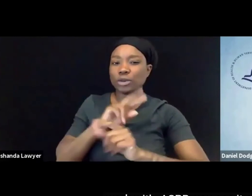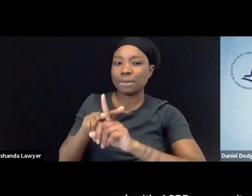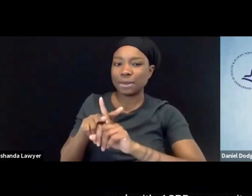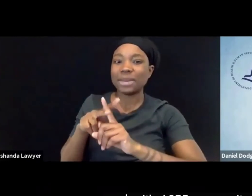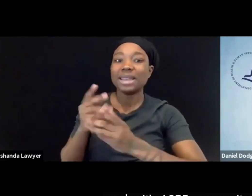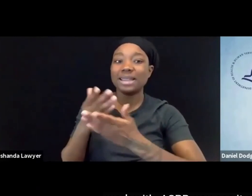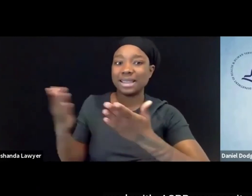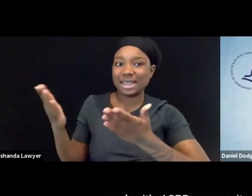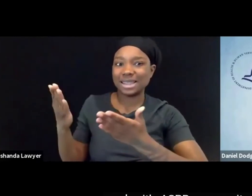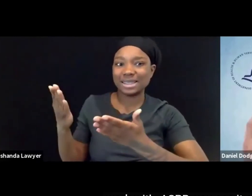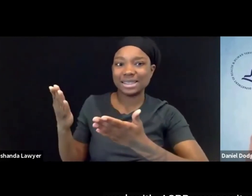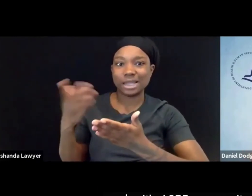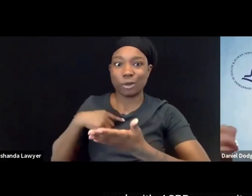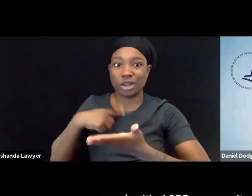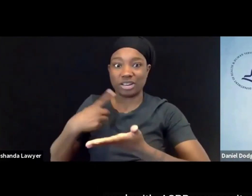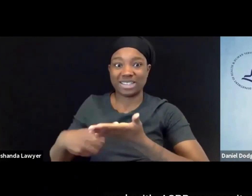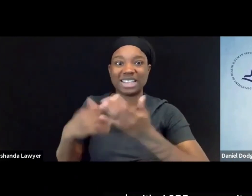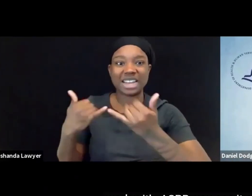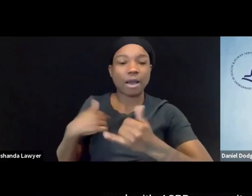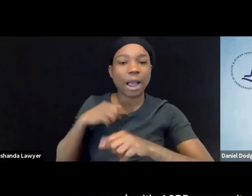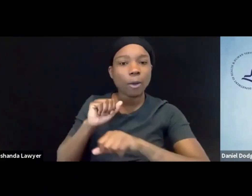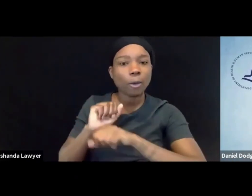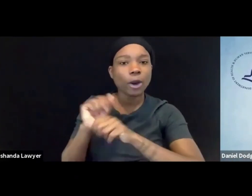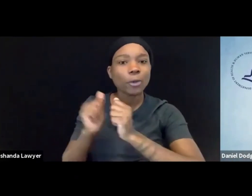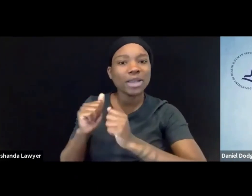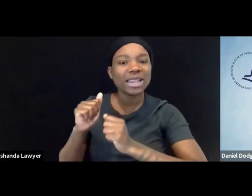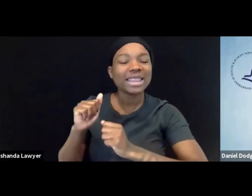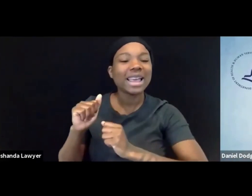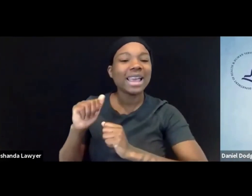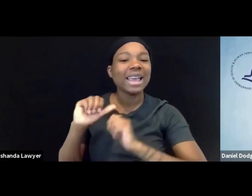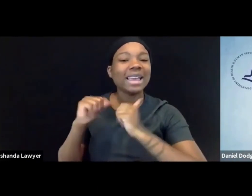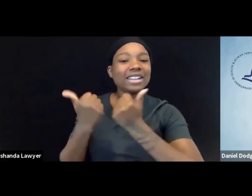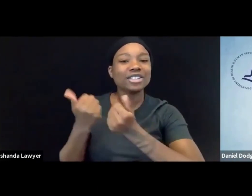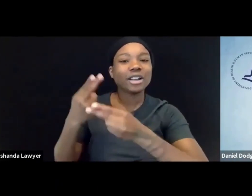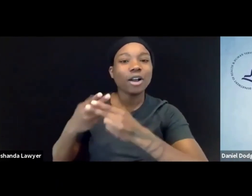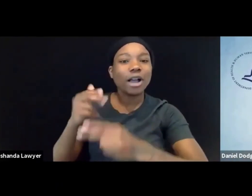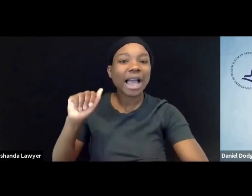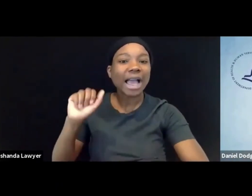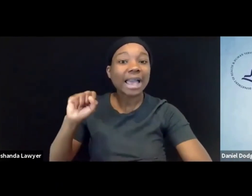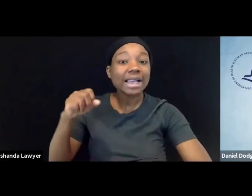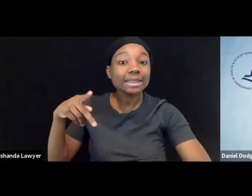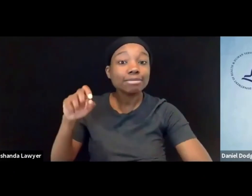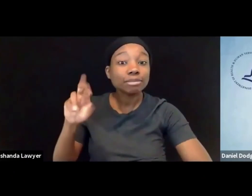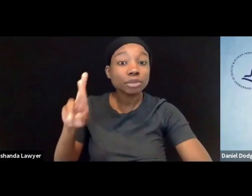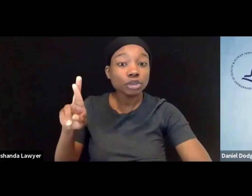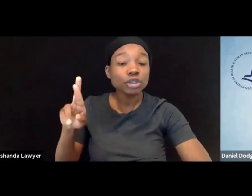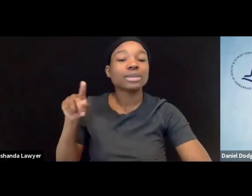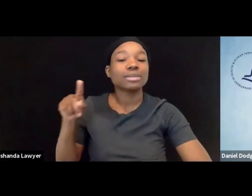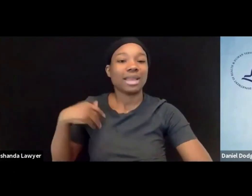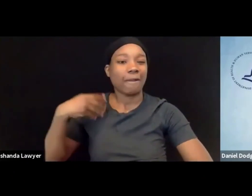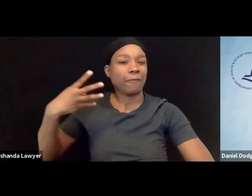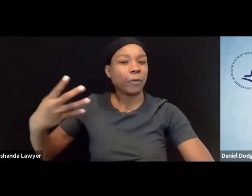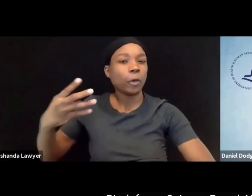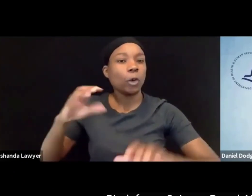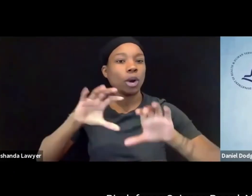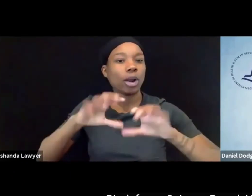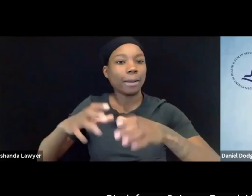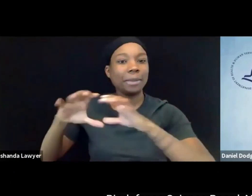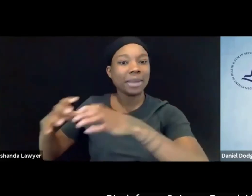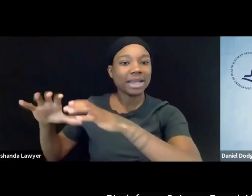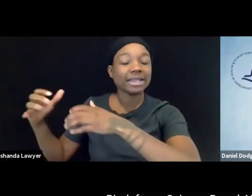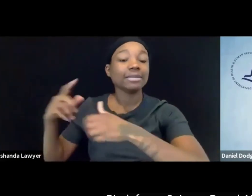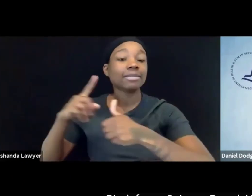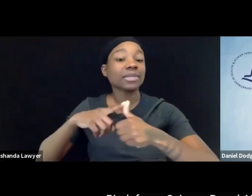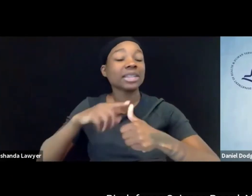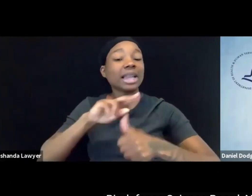with, you see it over my shoulder, wait, this shoulder, has 4 such committees. We have the National Biodefense